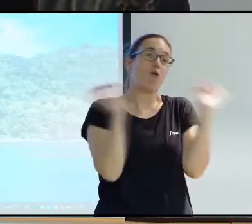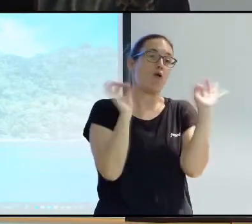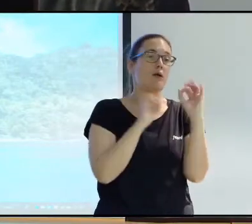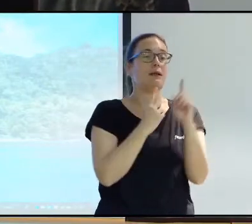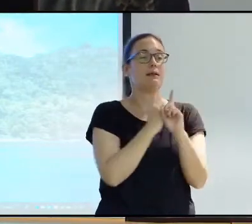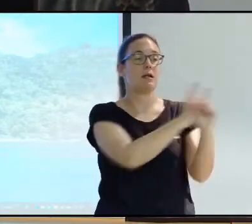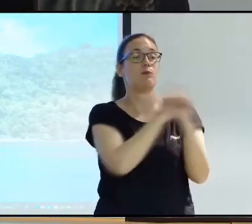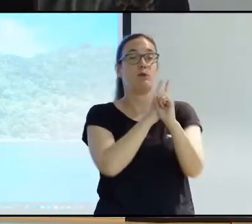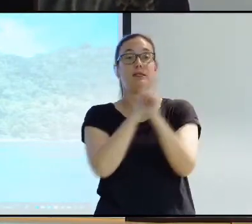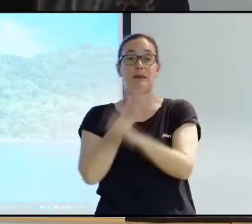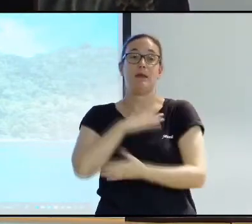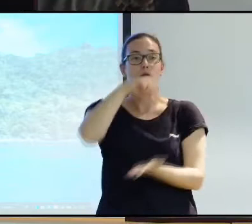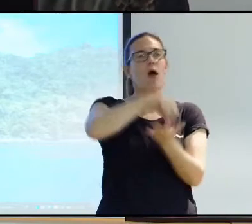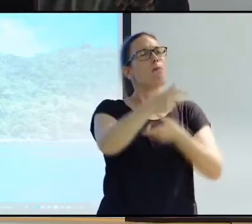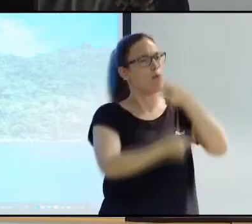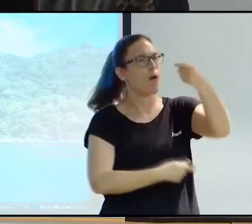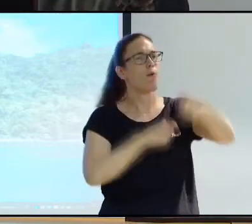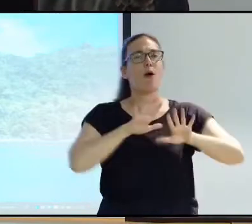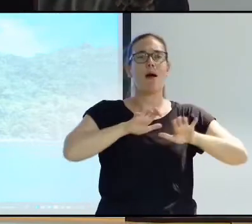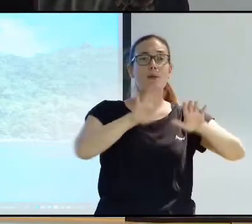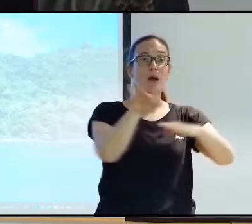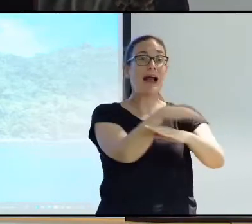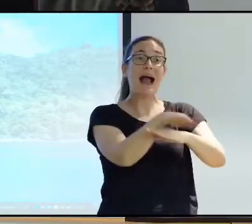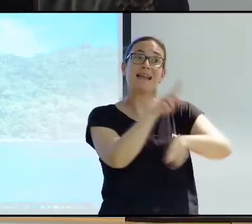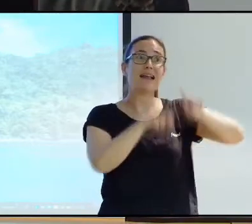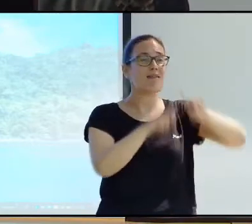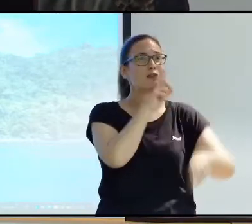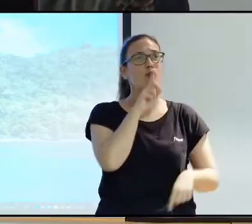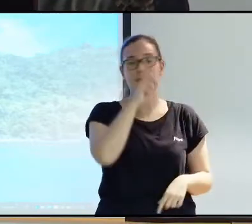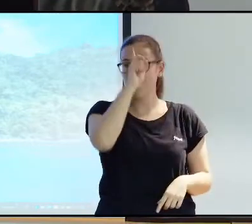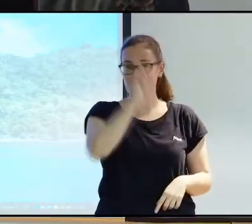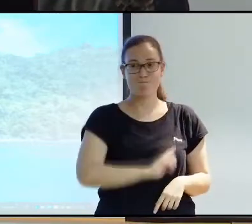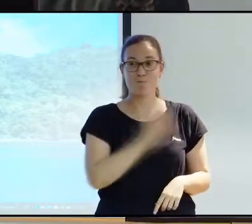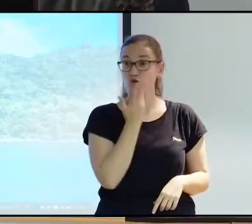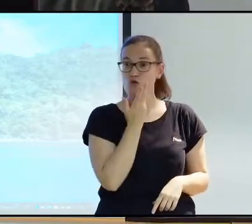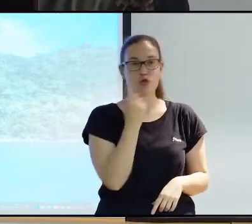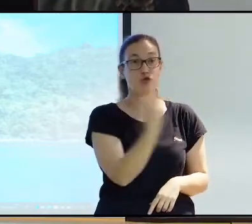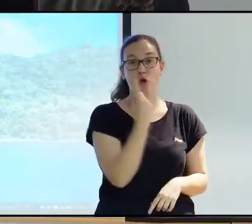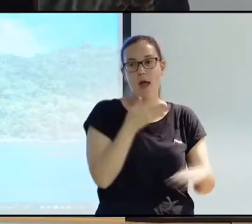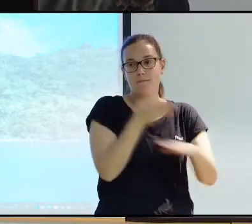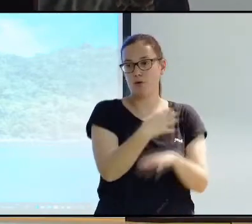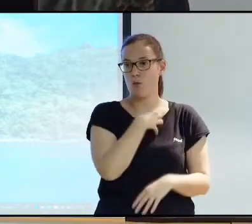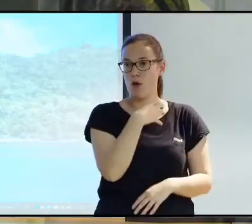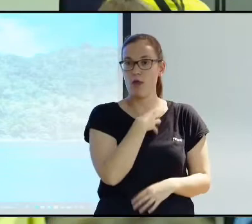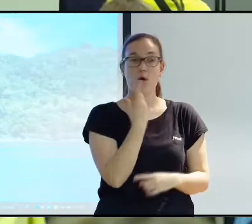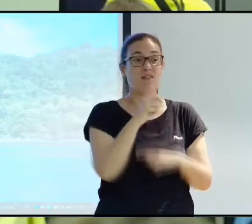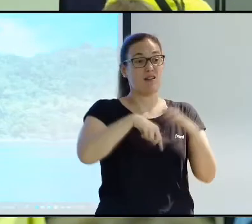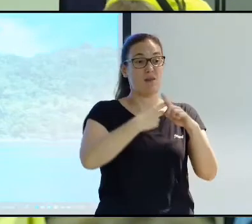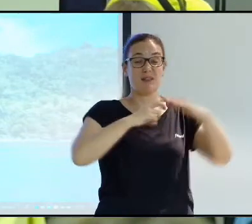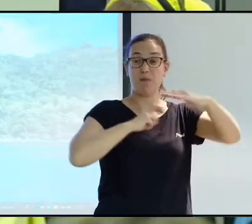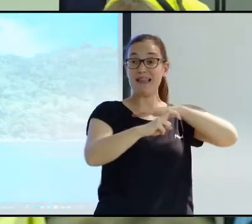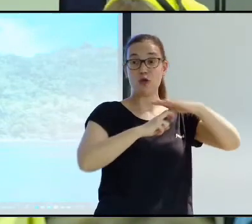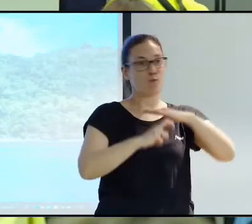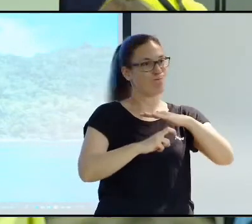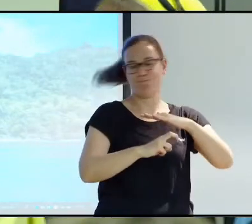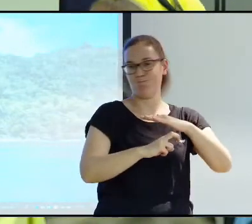any of these procedures like going here and there in different proceedings, and I don't even know how to go on the